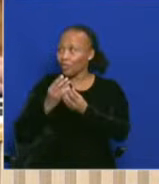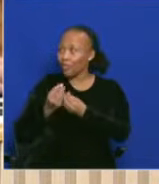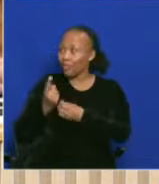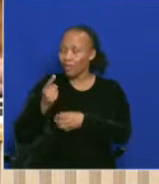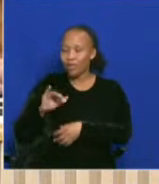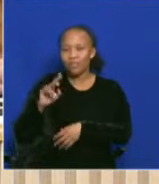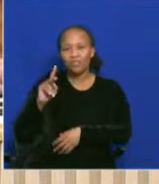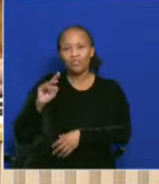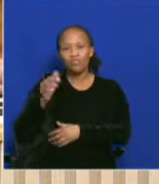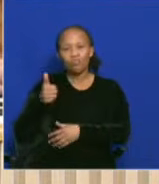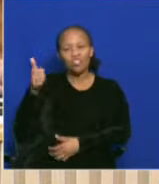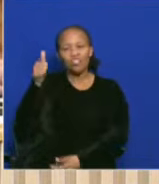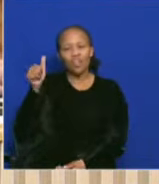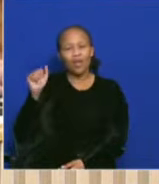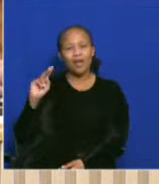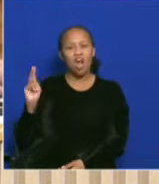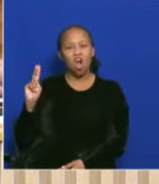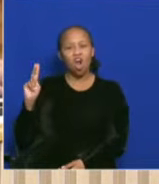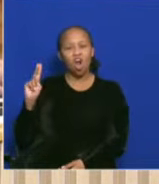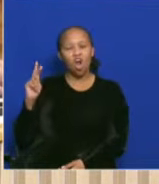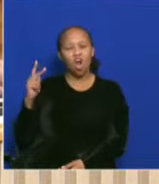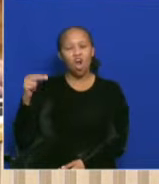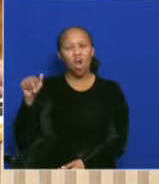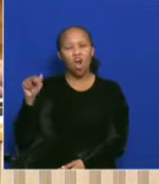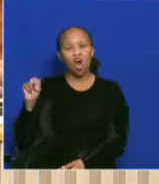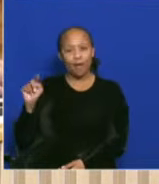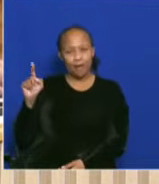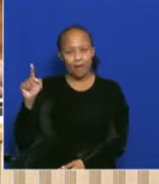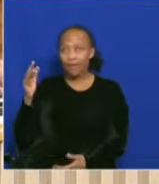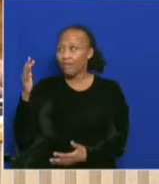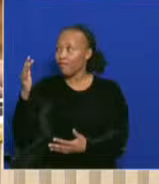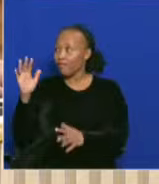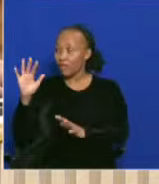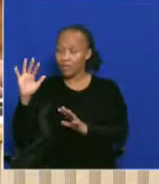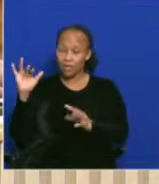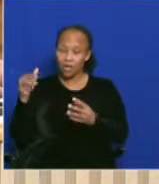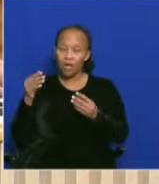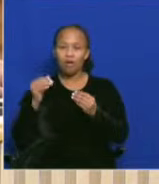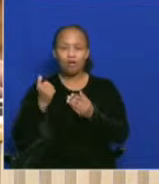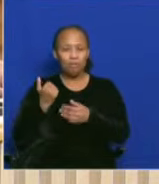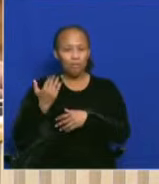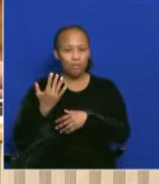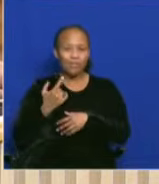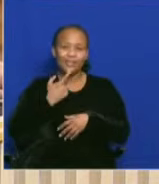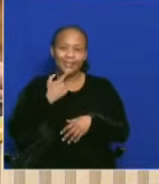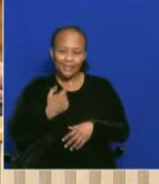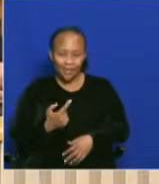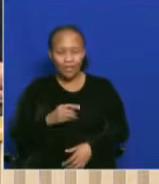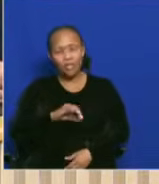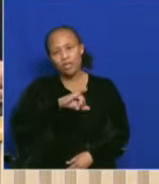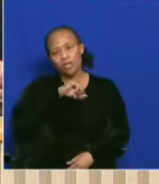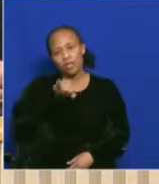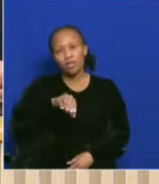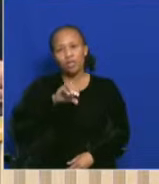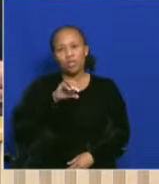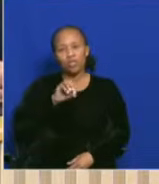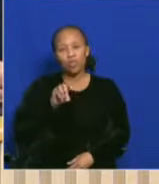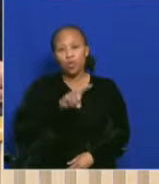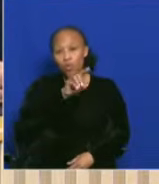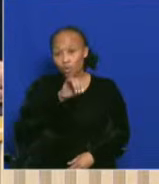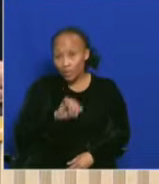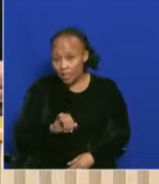And after he sends his documents, he says, Josie sent me. So it seems that he's forwarding